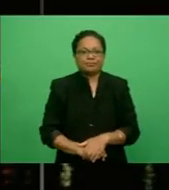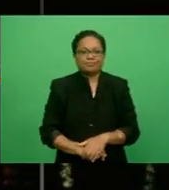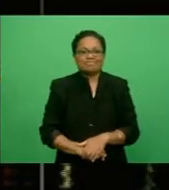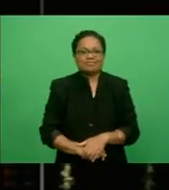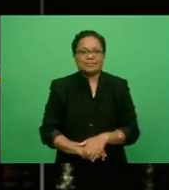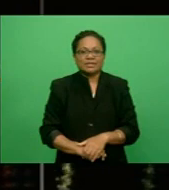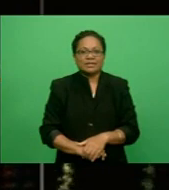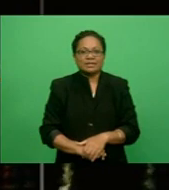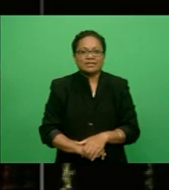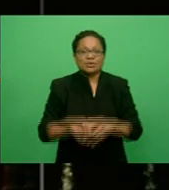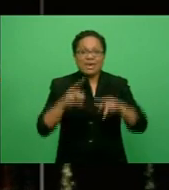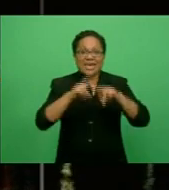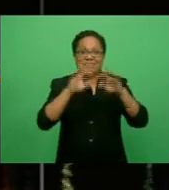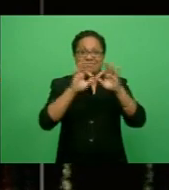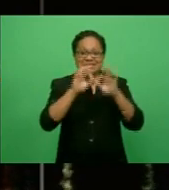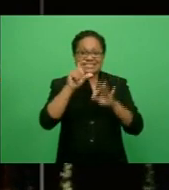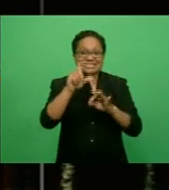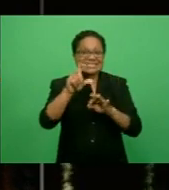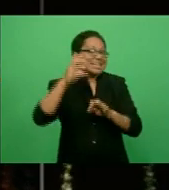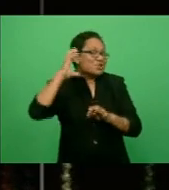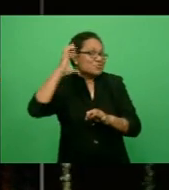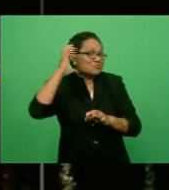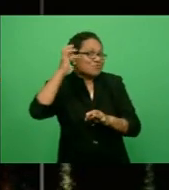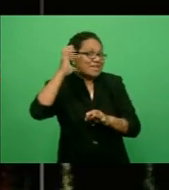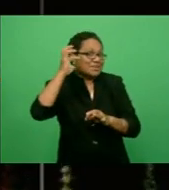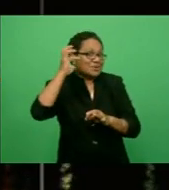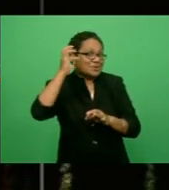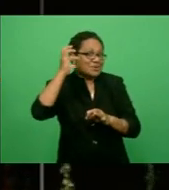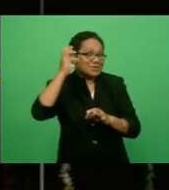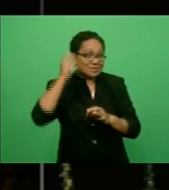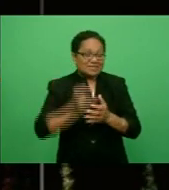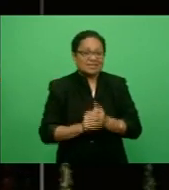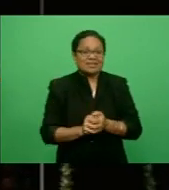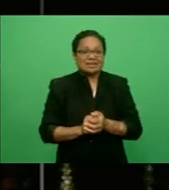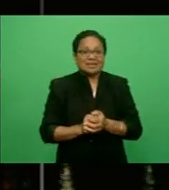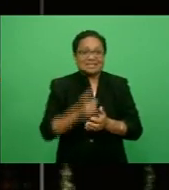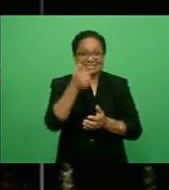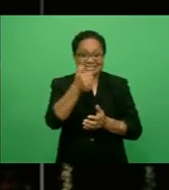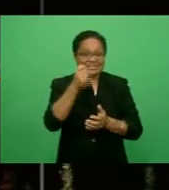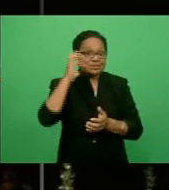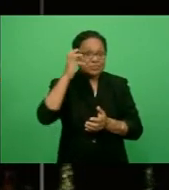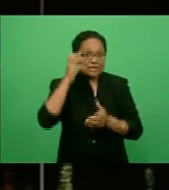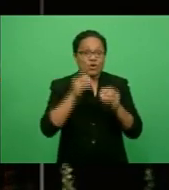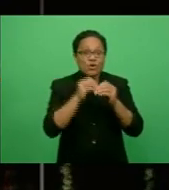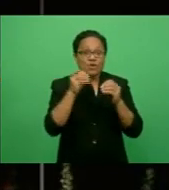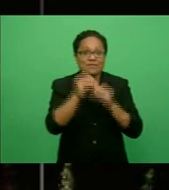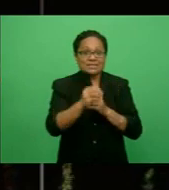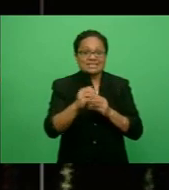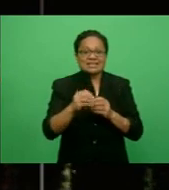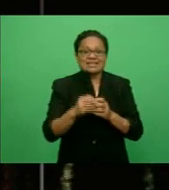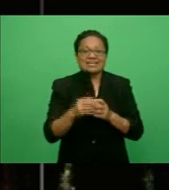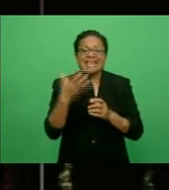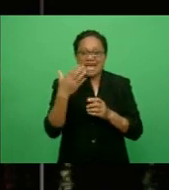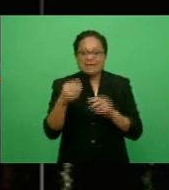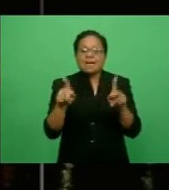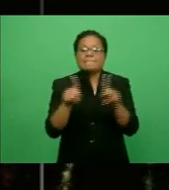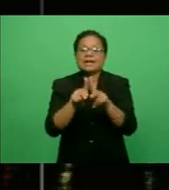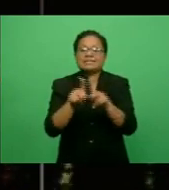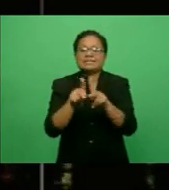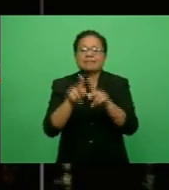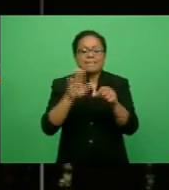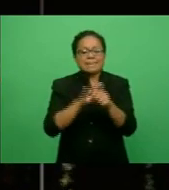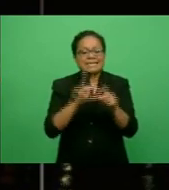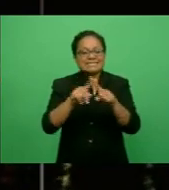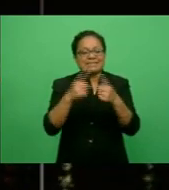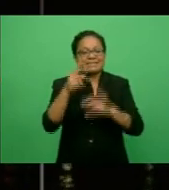The Fijian Broadcasting Corporation's six radio stations in partnership with Make a Difference Fiji is undertaking a